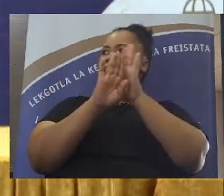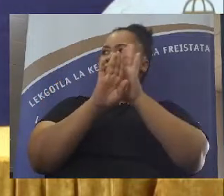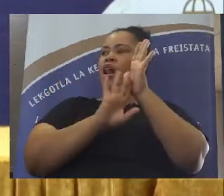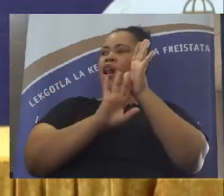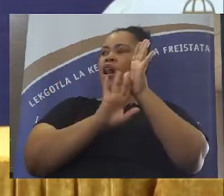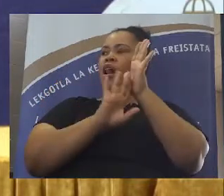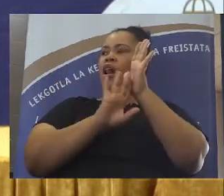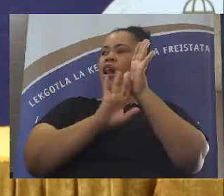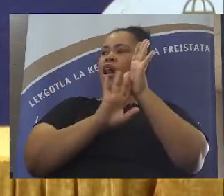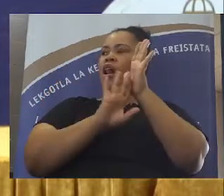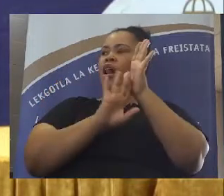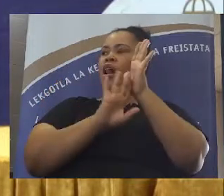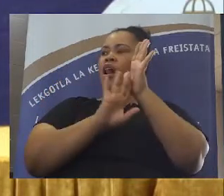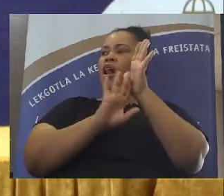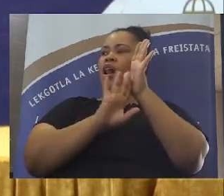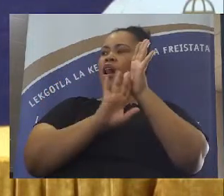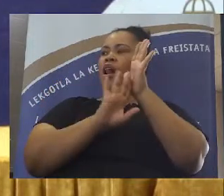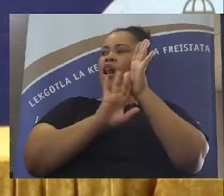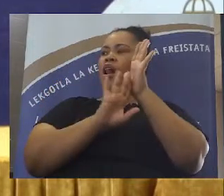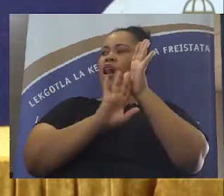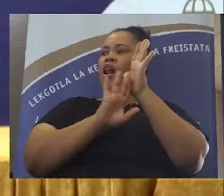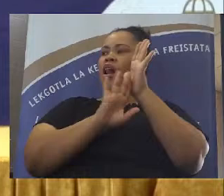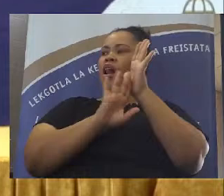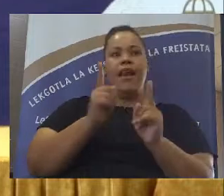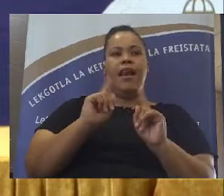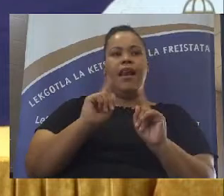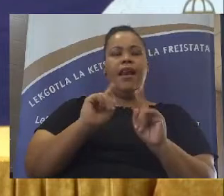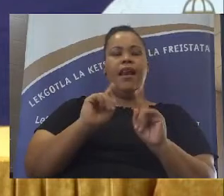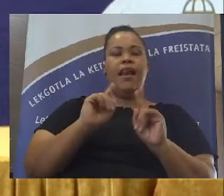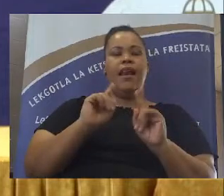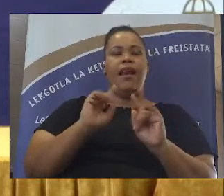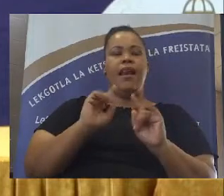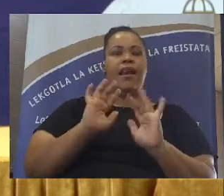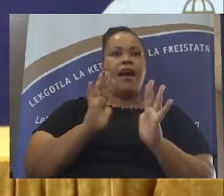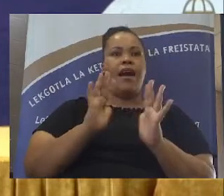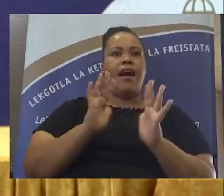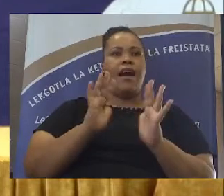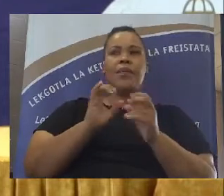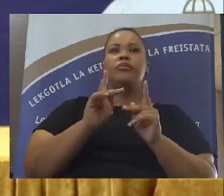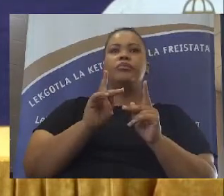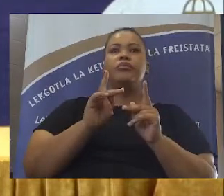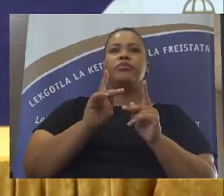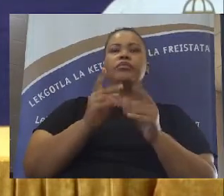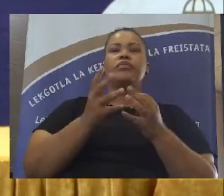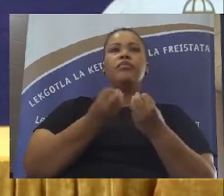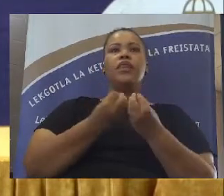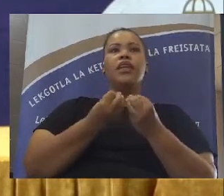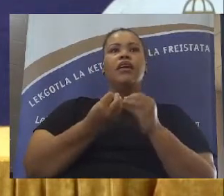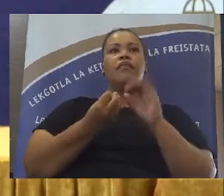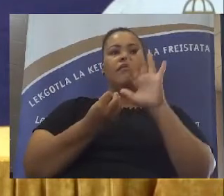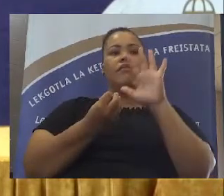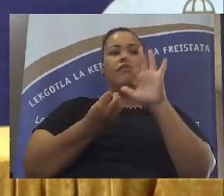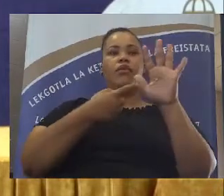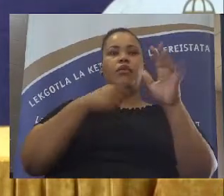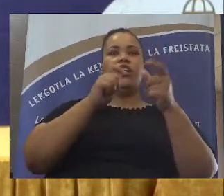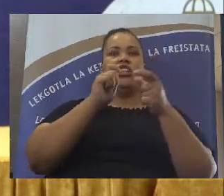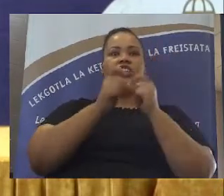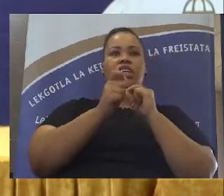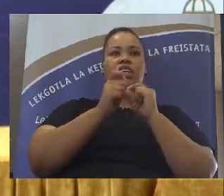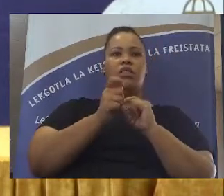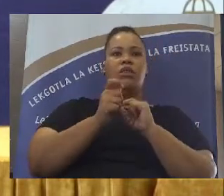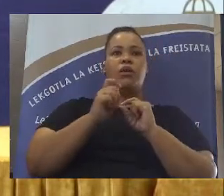it is going to assist and help you. So there's 5 things that we want to amend in the